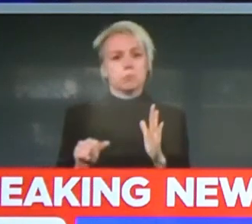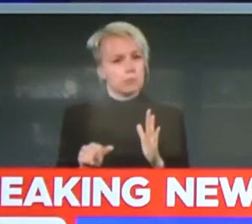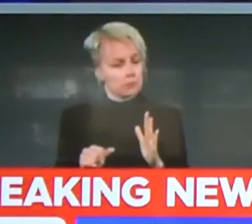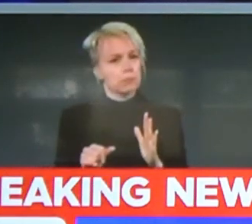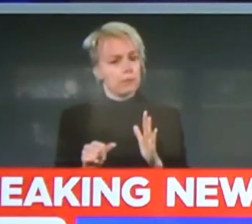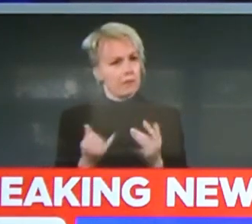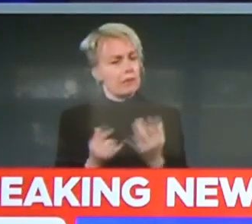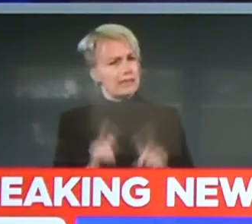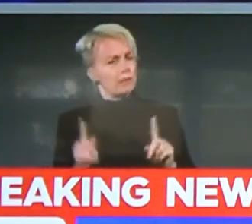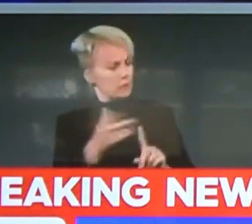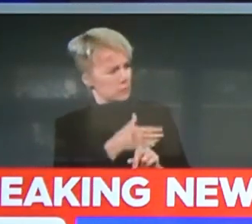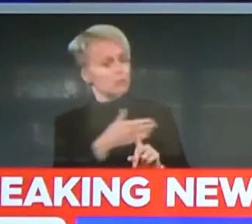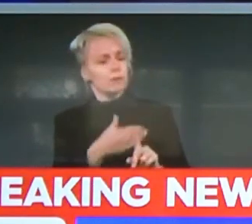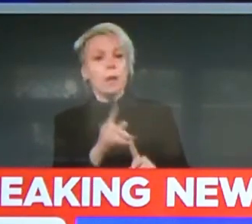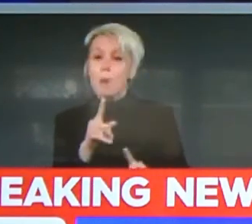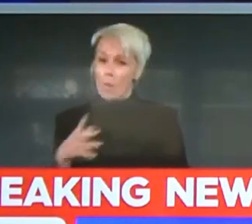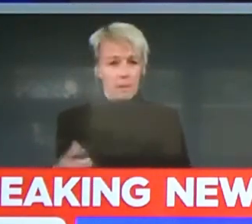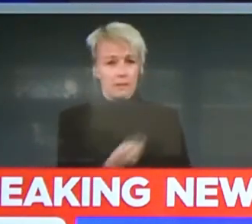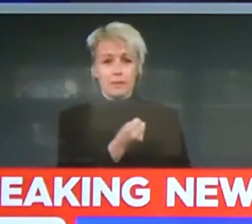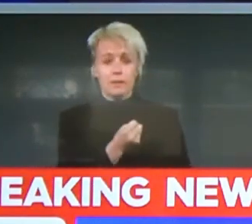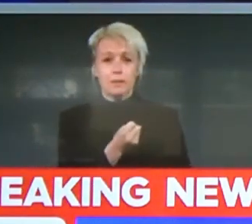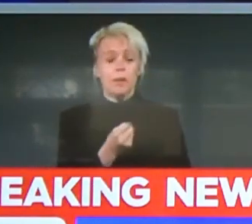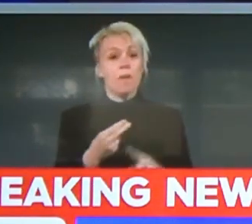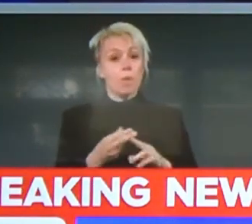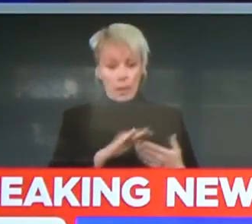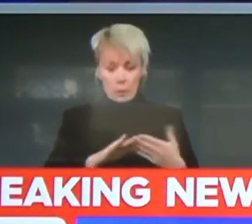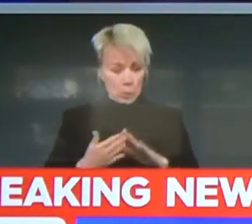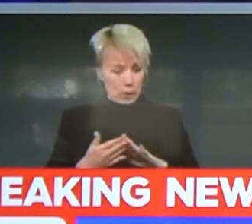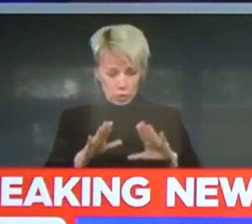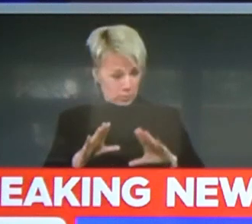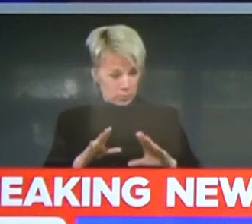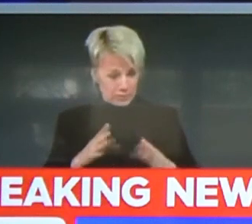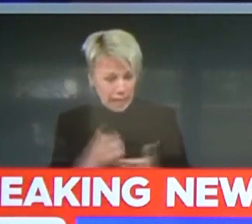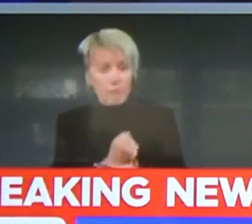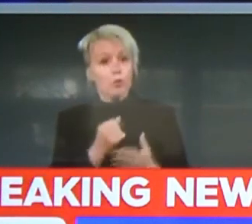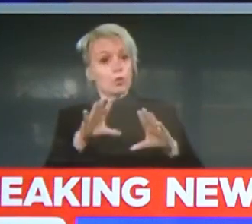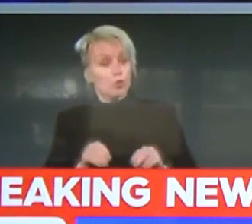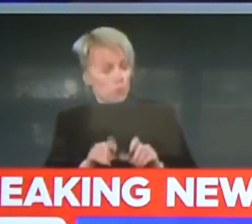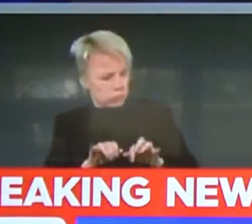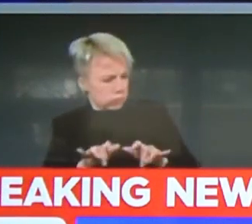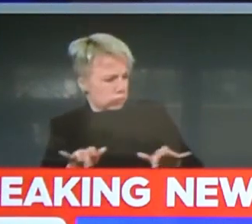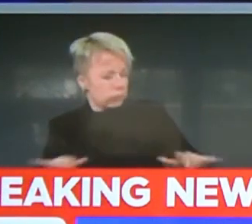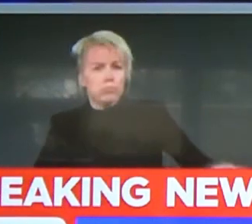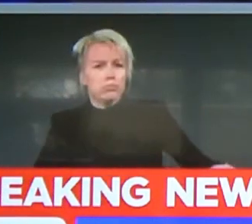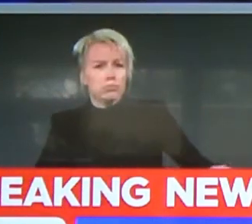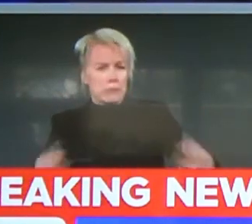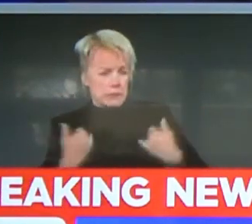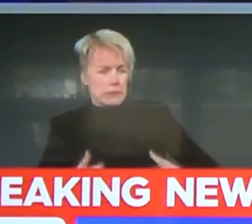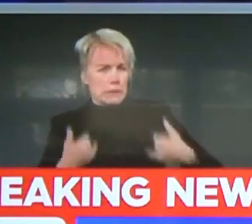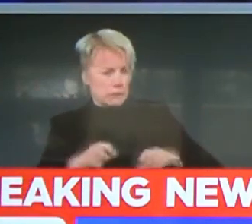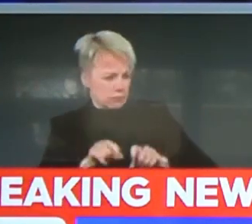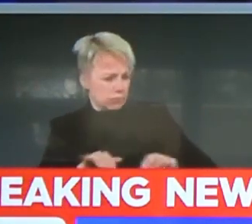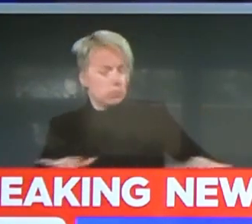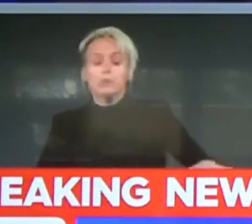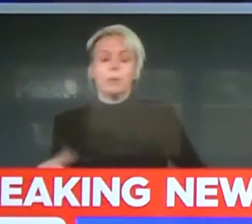to control community transmission, we have to stop the capacity of this virus from spreading from person